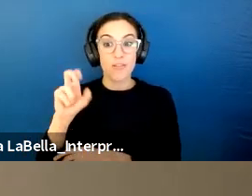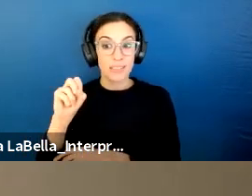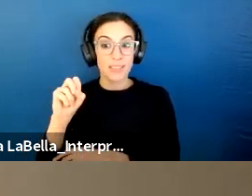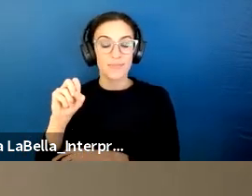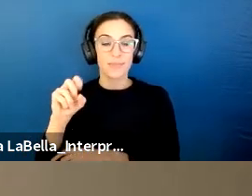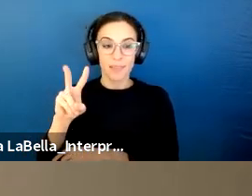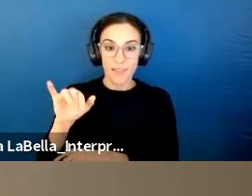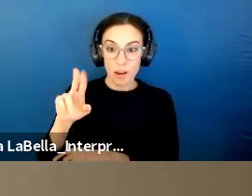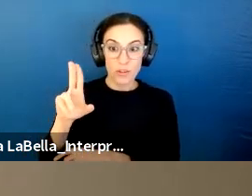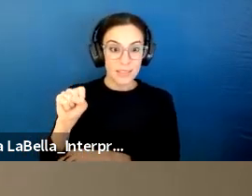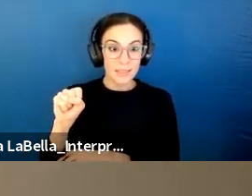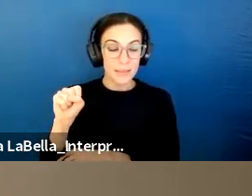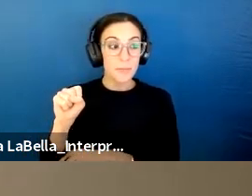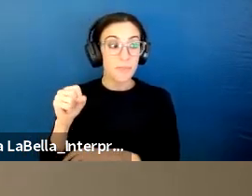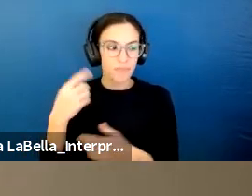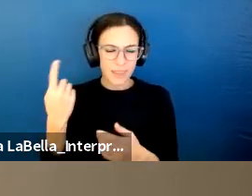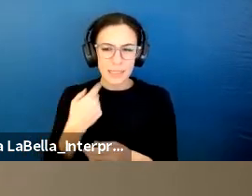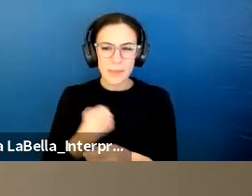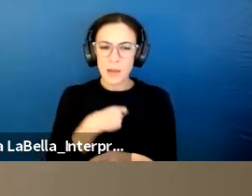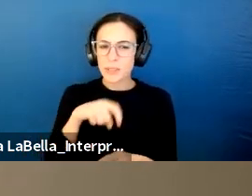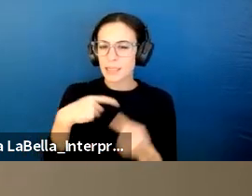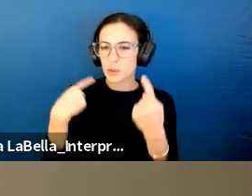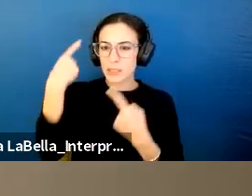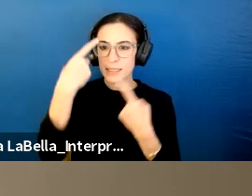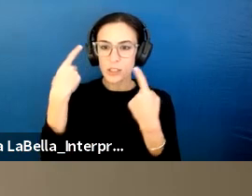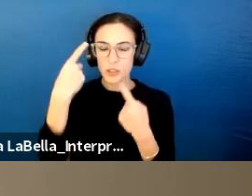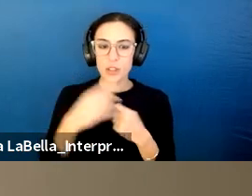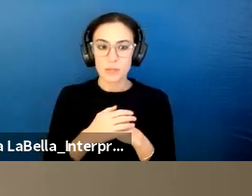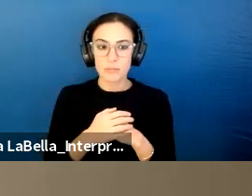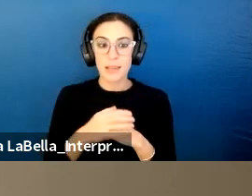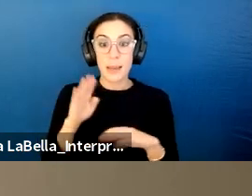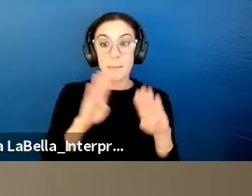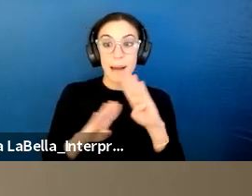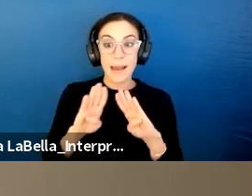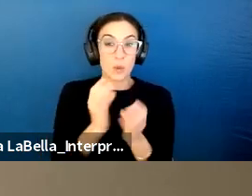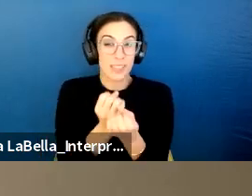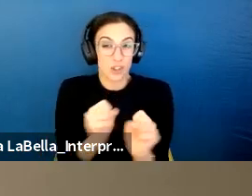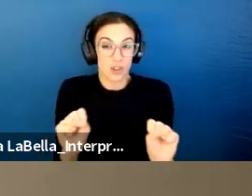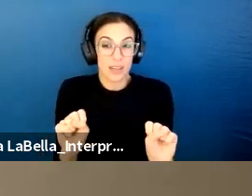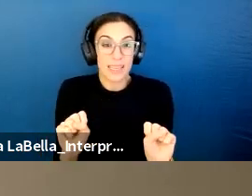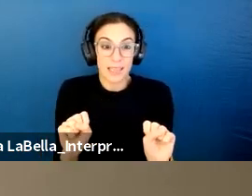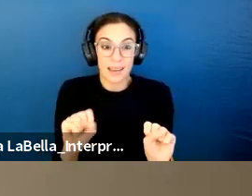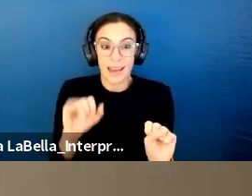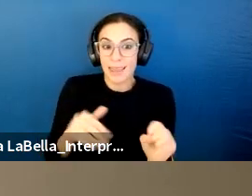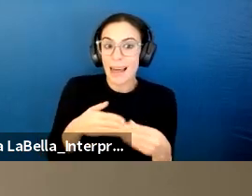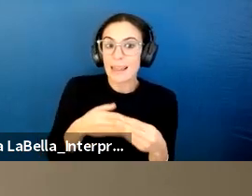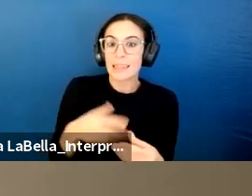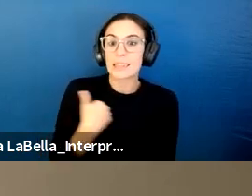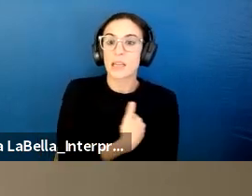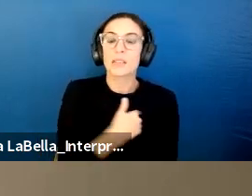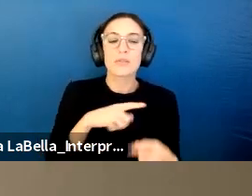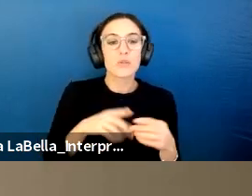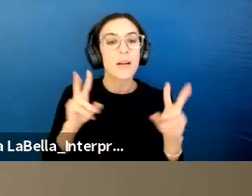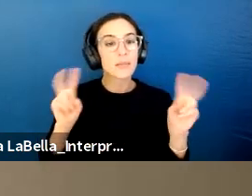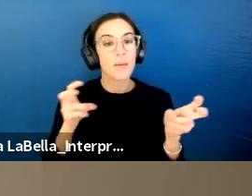It's something that we need to consider, the biosecurity, and that leads us to a topic